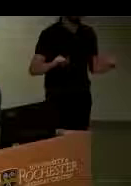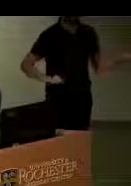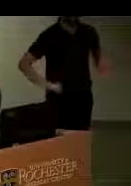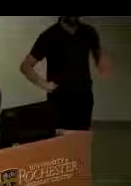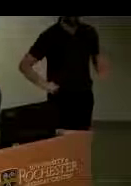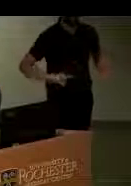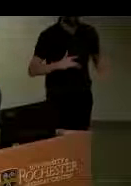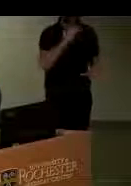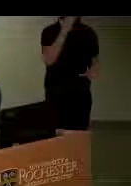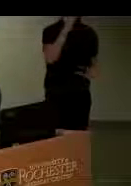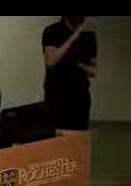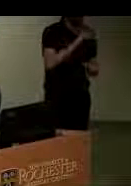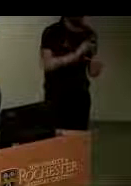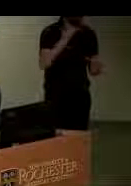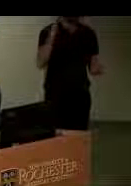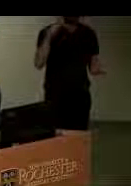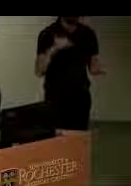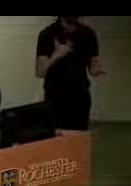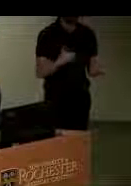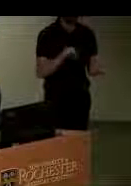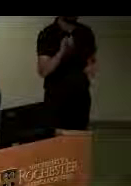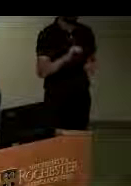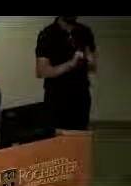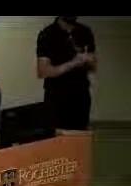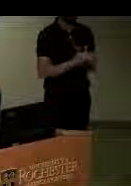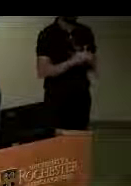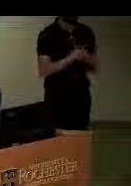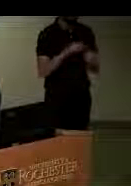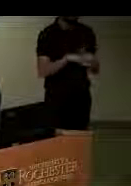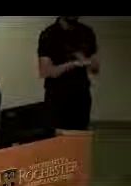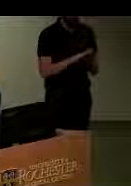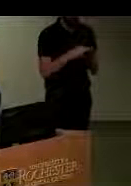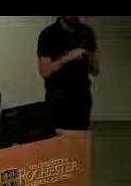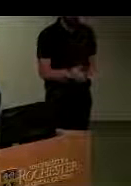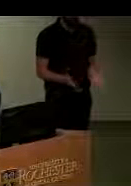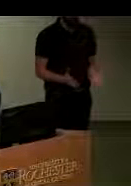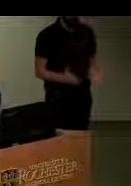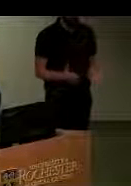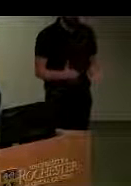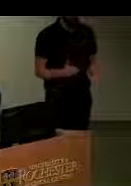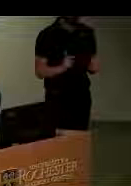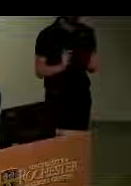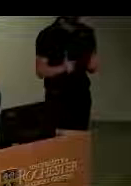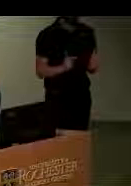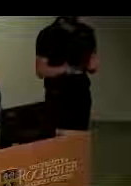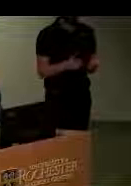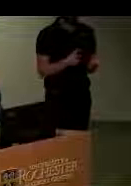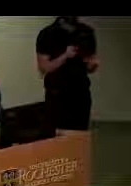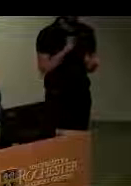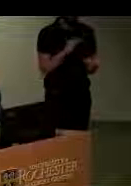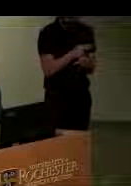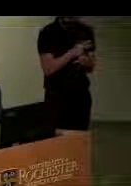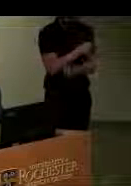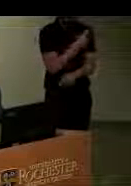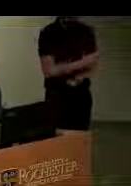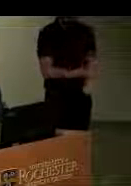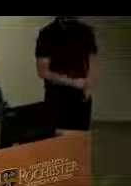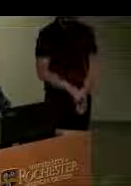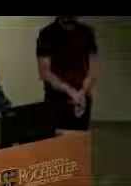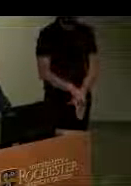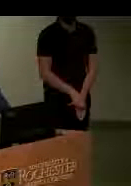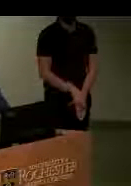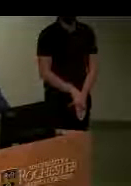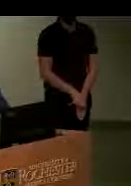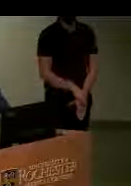smart you were or anything, because that was how you got in the door. It's no big deal. Just use it to take care of patients.